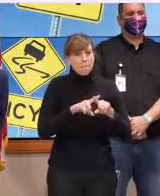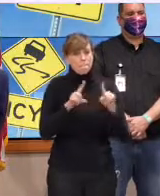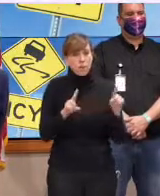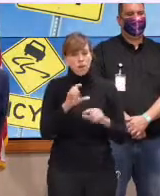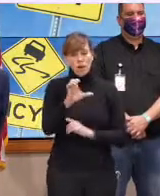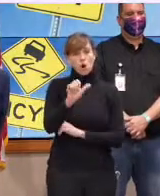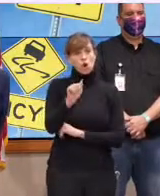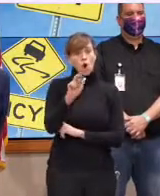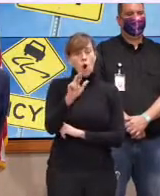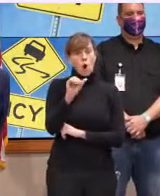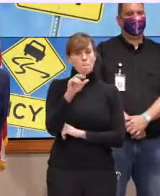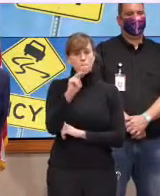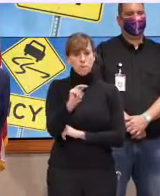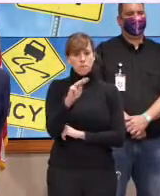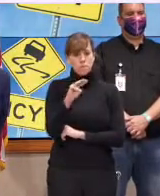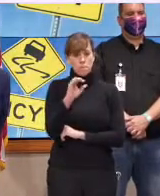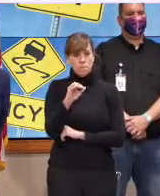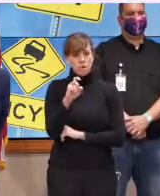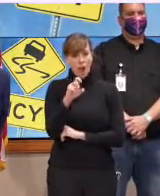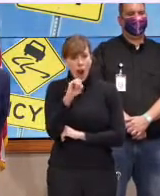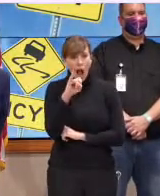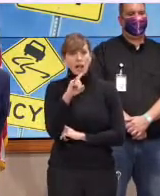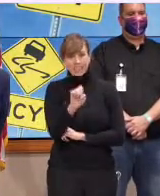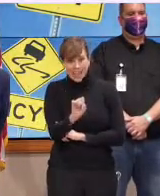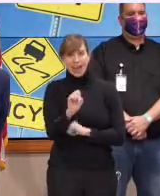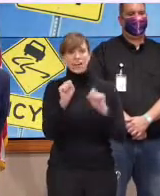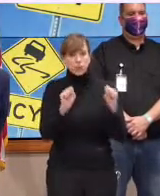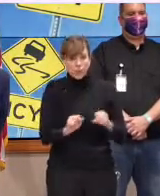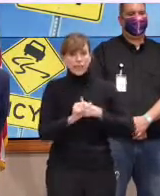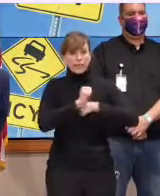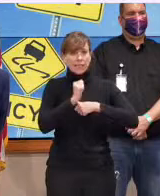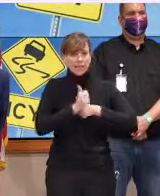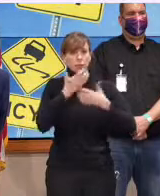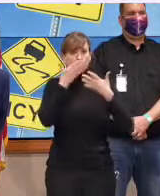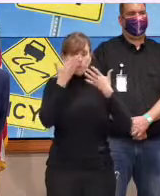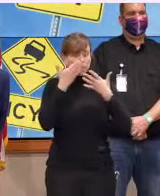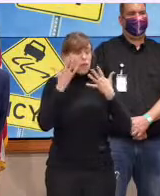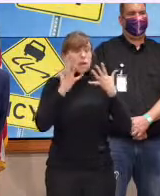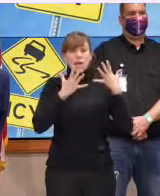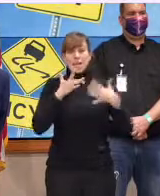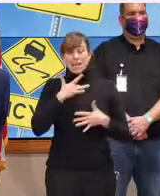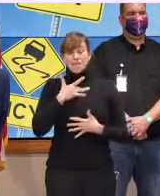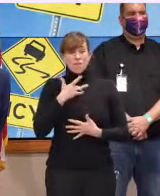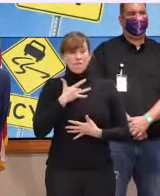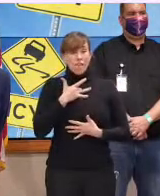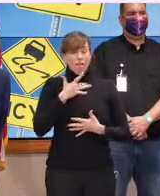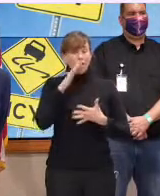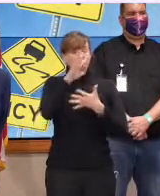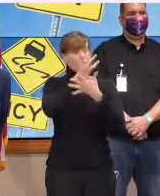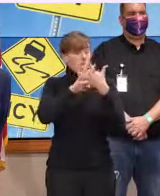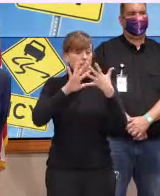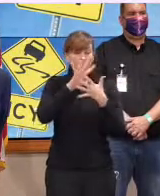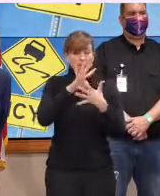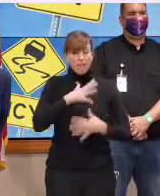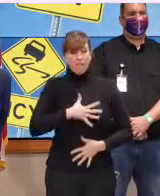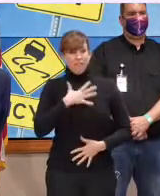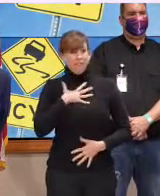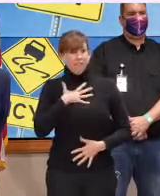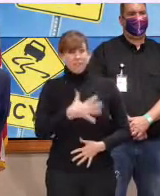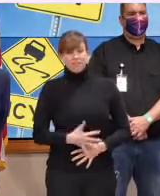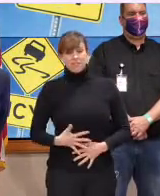an ever-present hazard as the temperatures drop. If you feel lightheaded, if you feel nauseous, if you